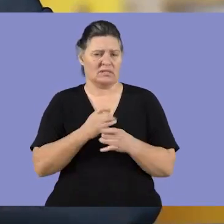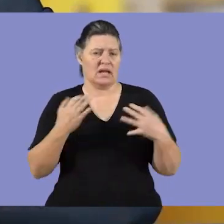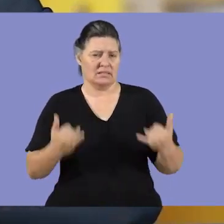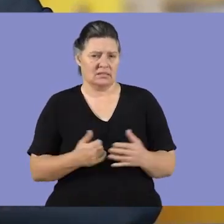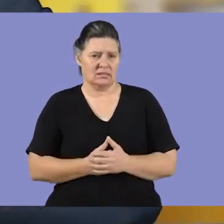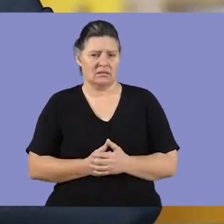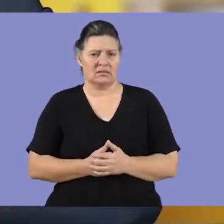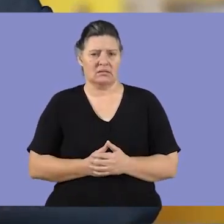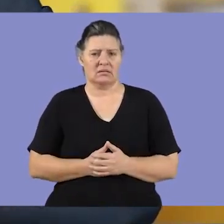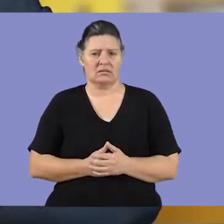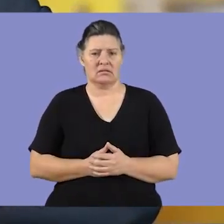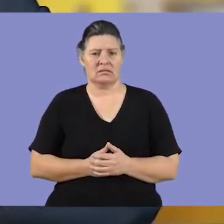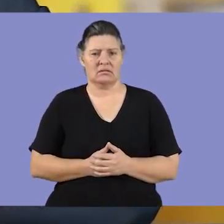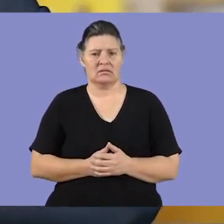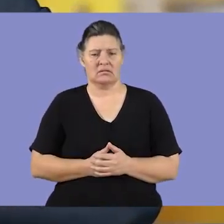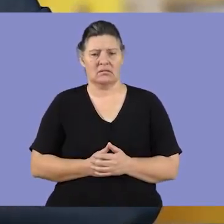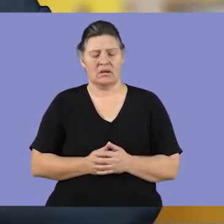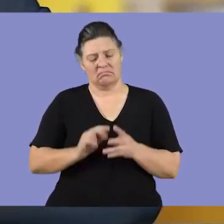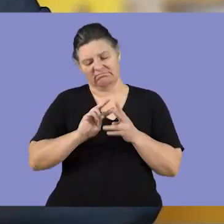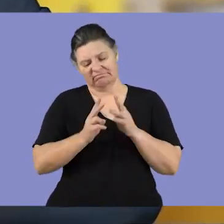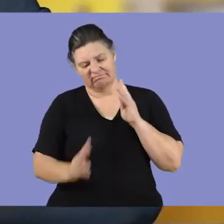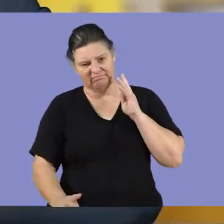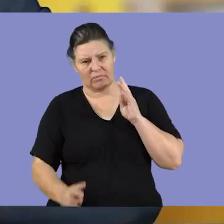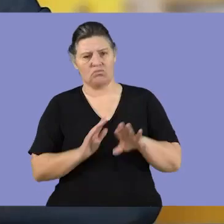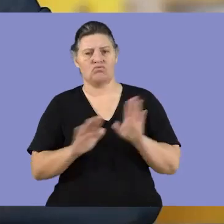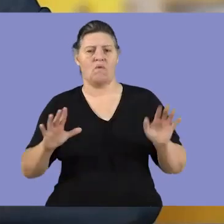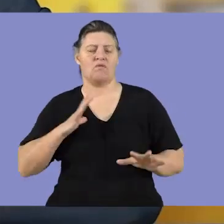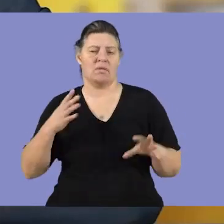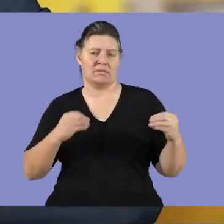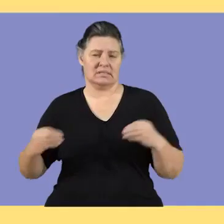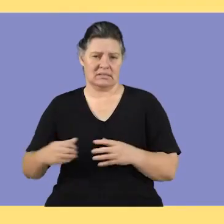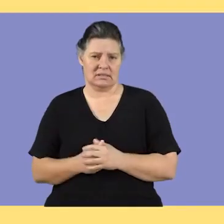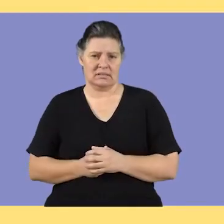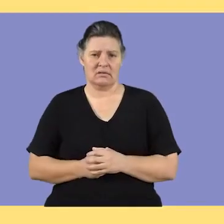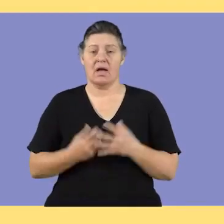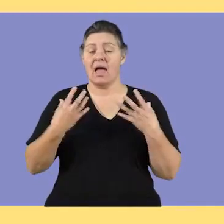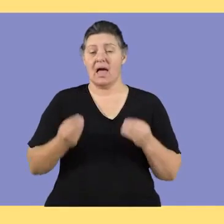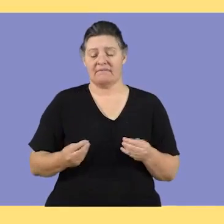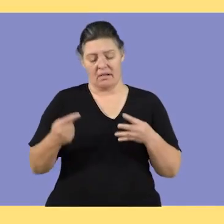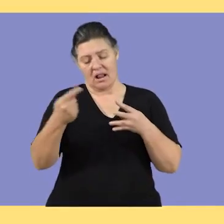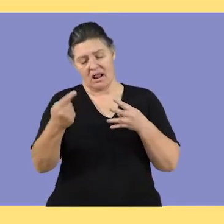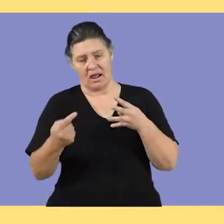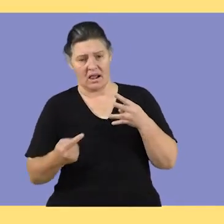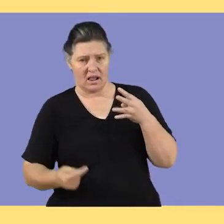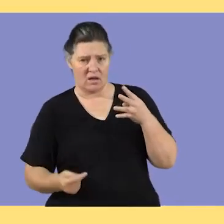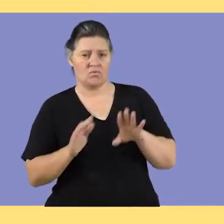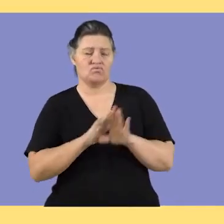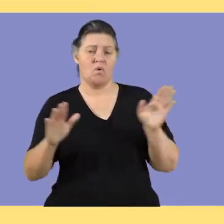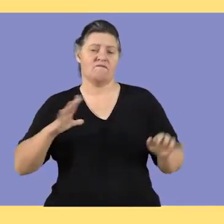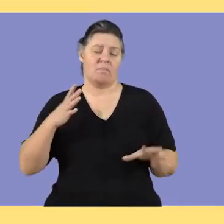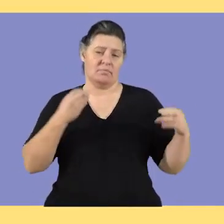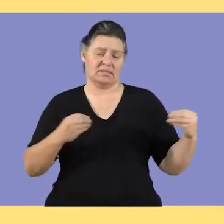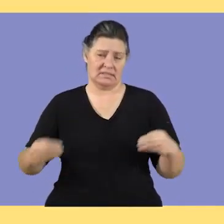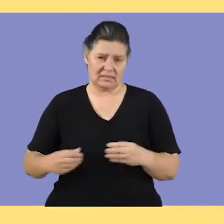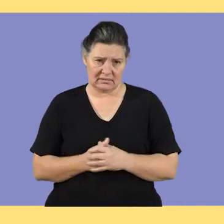start with now, the types of informal businesses. All right, there are indeed many types of